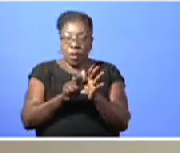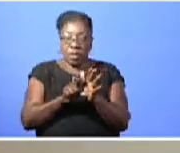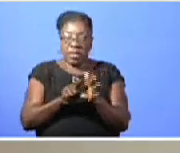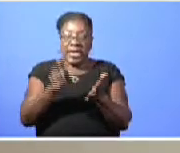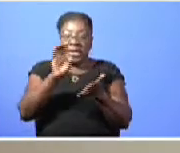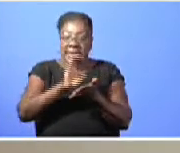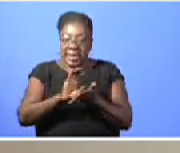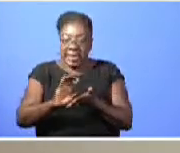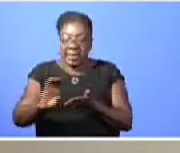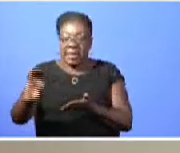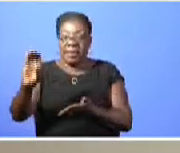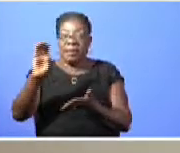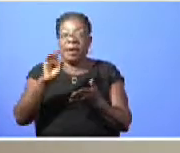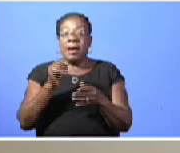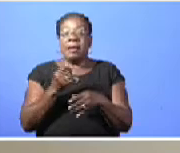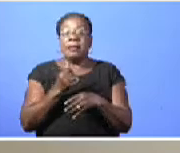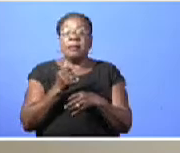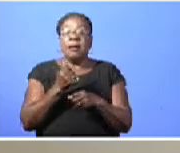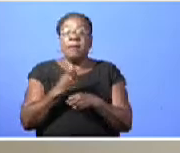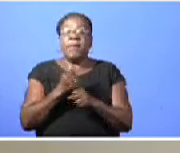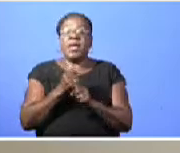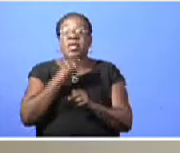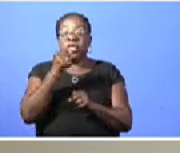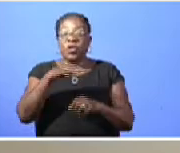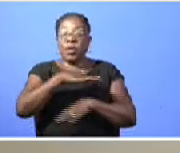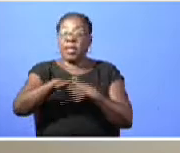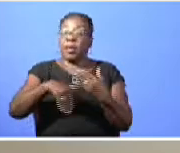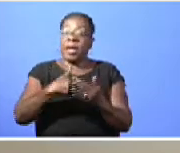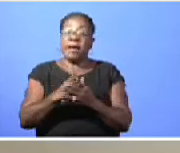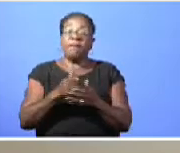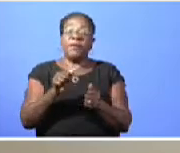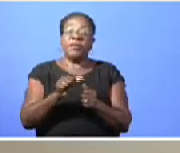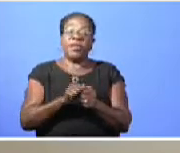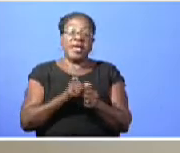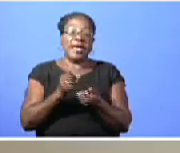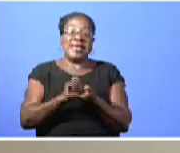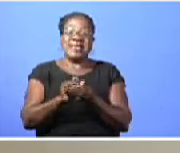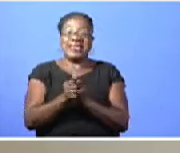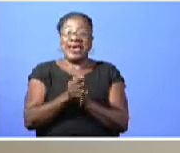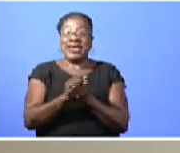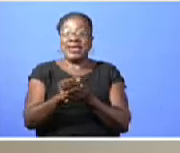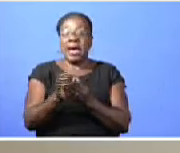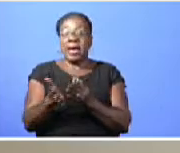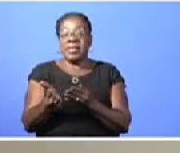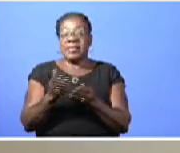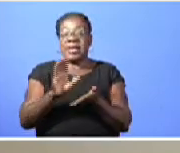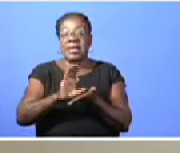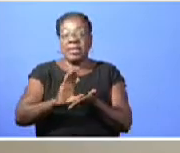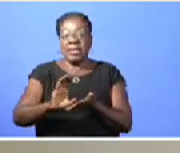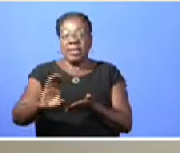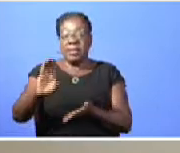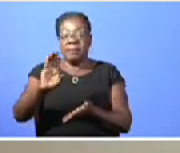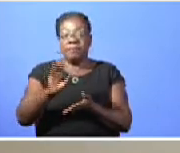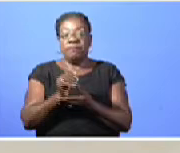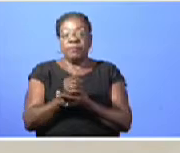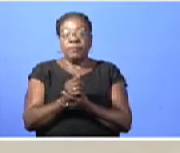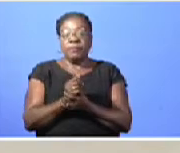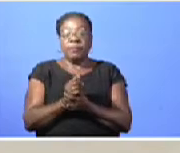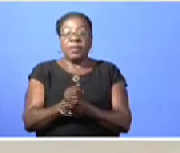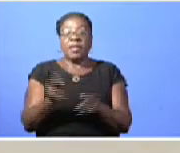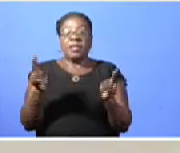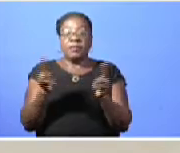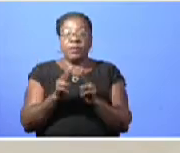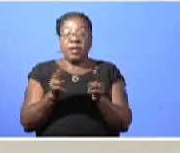like cleaning all of the materials that I use. So in that case, when it came to COVID-19, I was very,